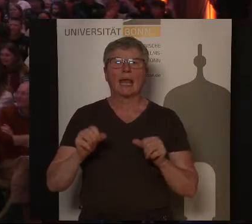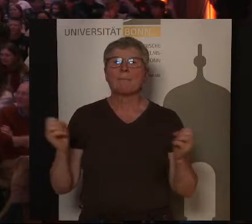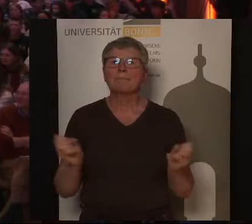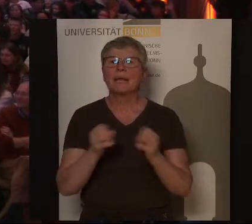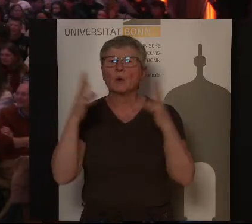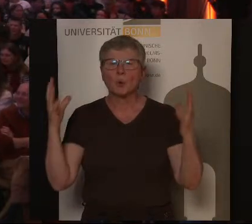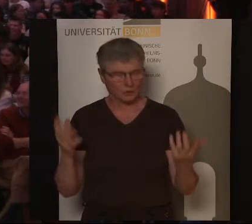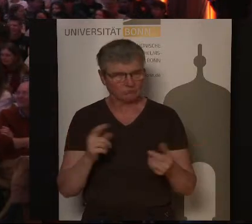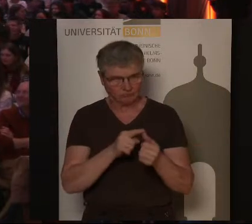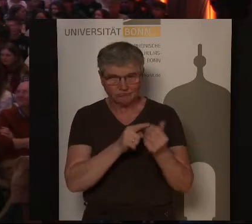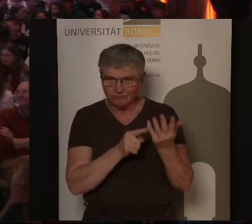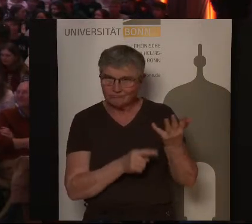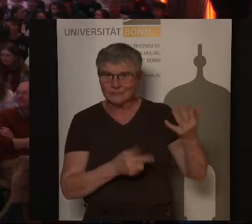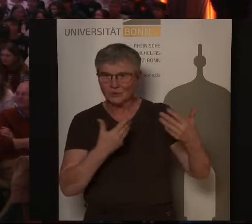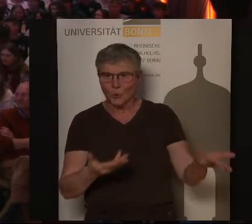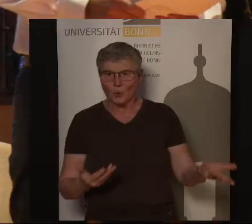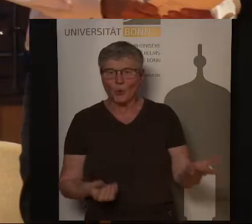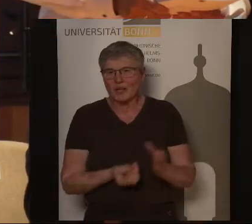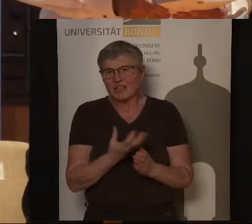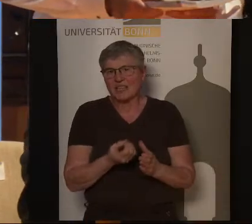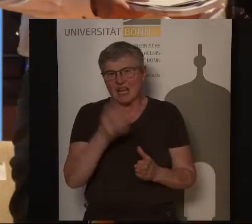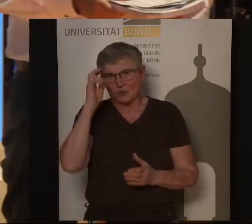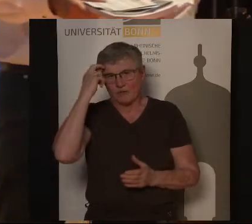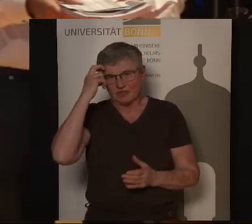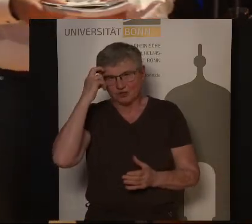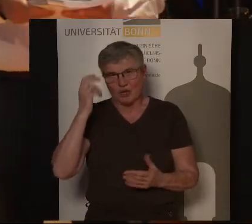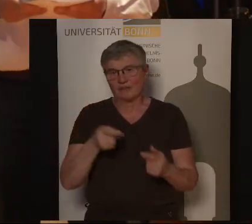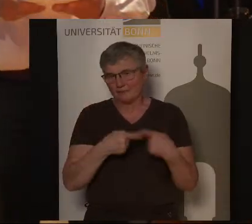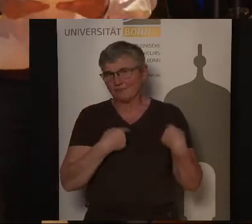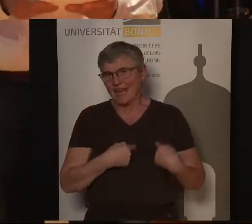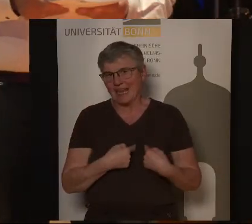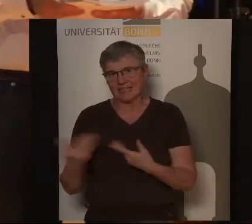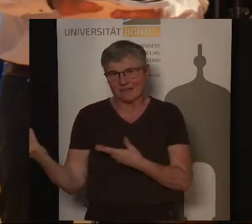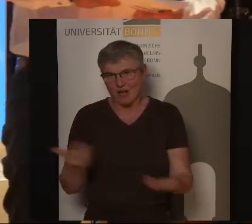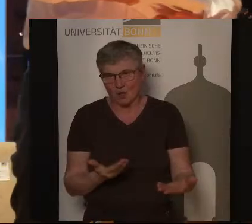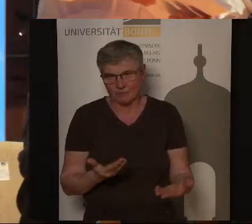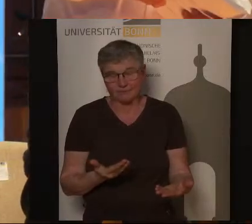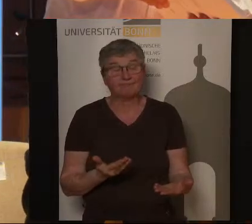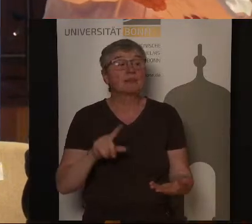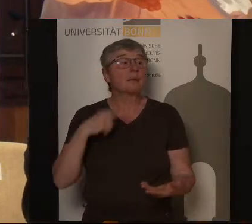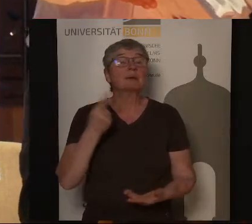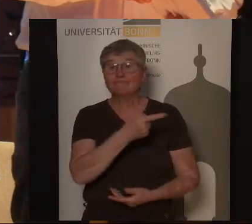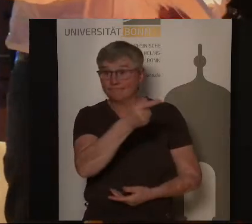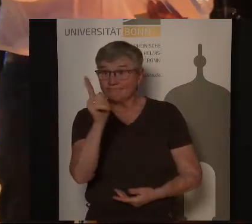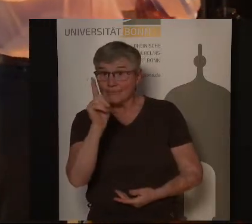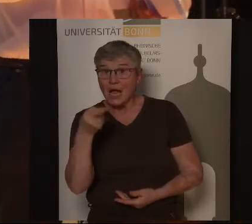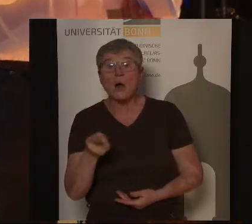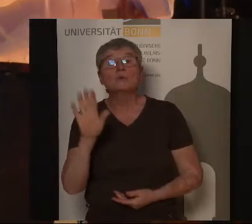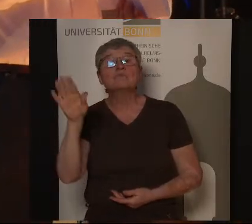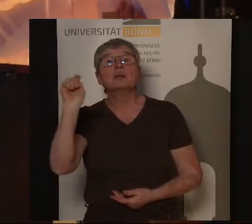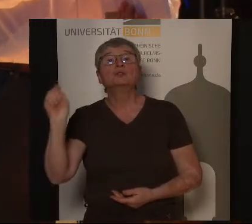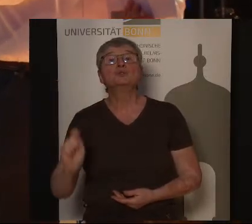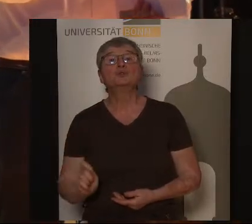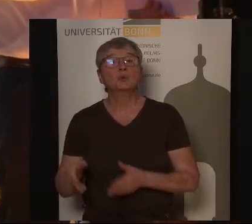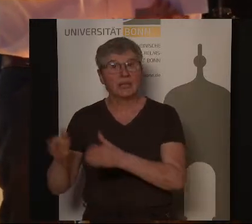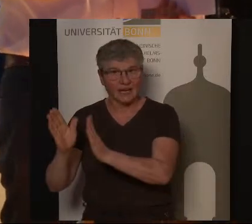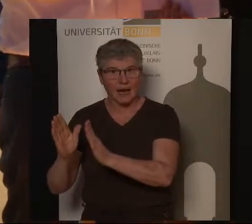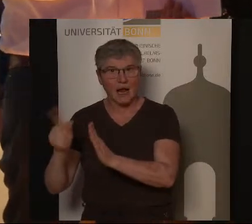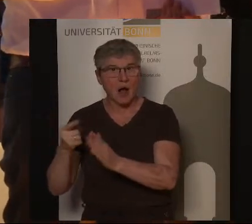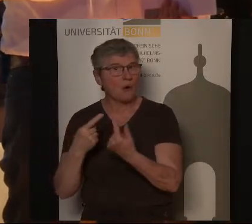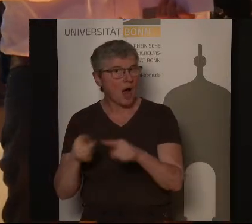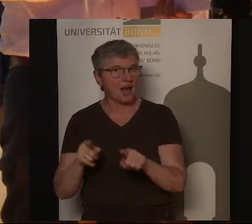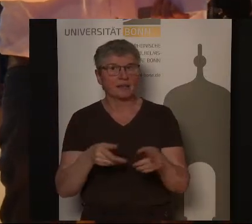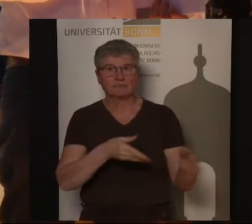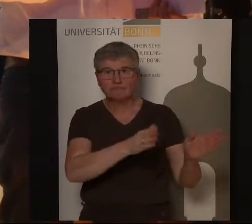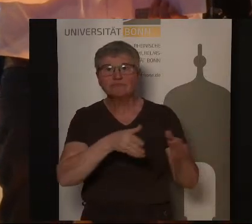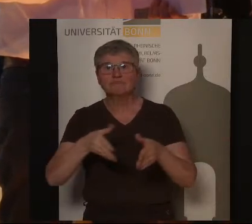thought so. That makes more sense. So, welcome to all of you. But of course, in your